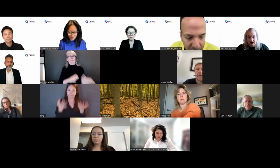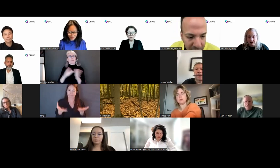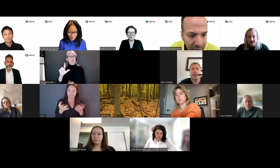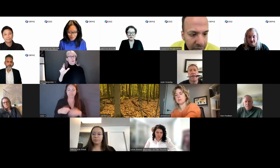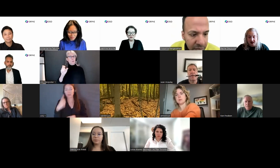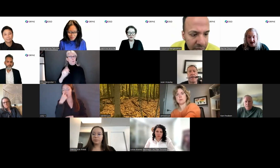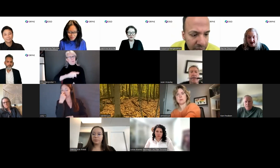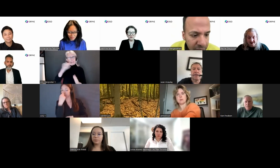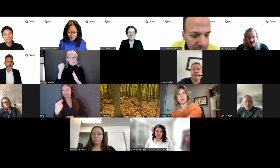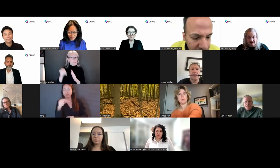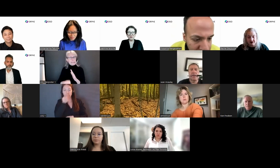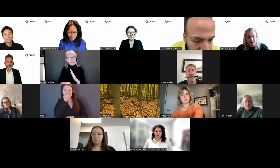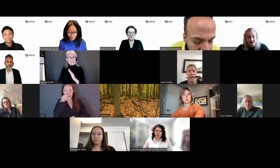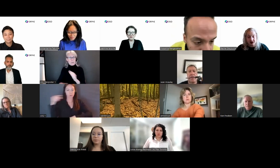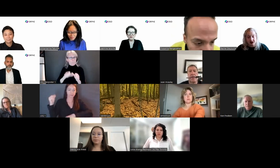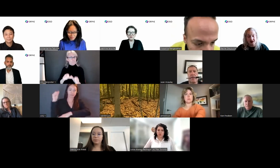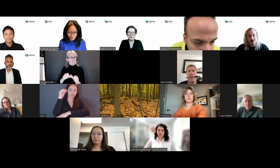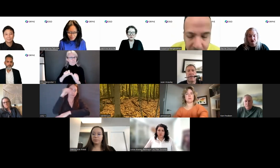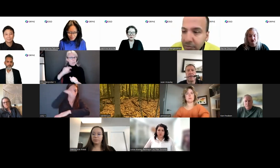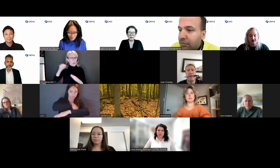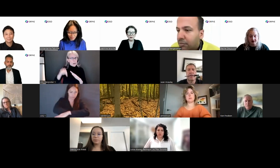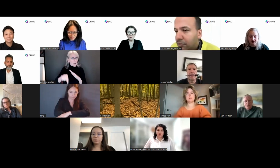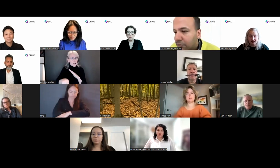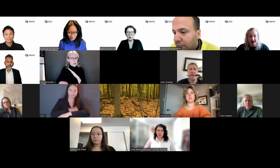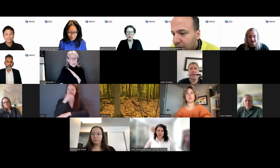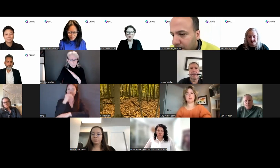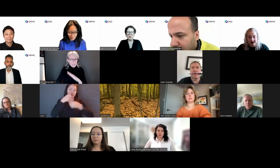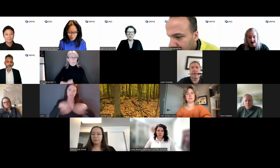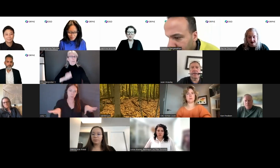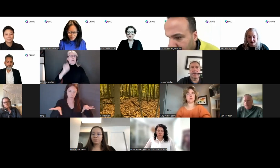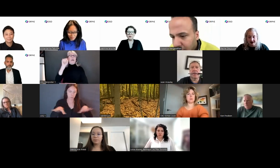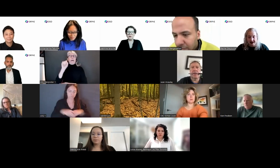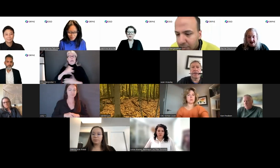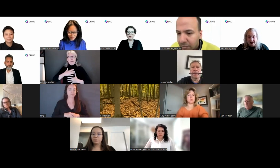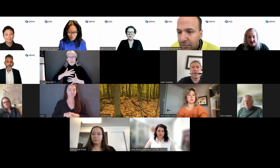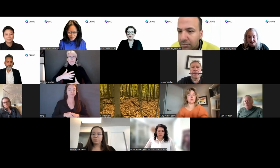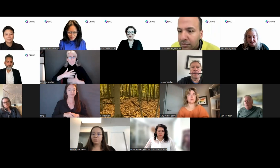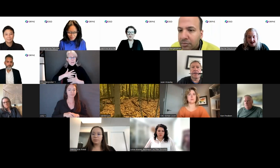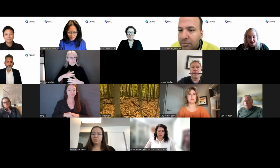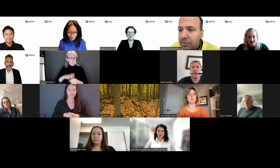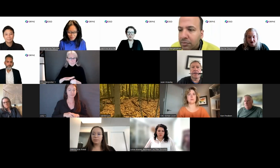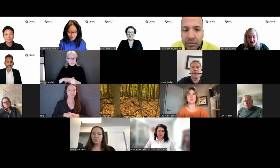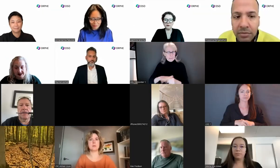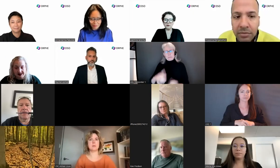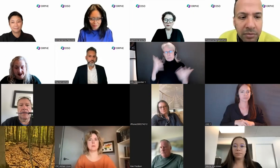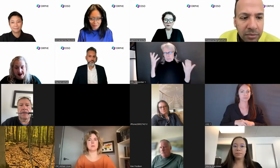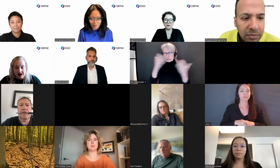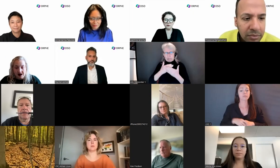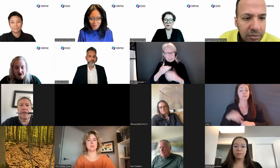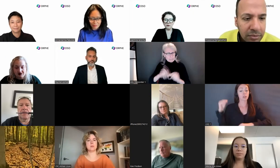although he remained out of sight for a long time, he too emerged, gasping for air. He said it was too dark.